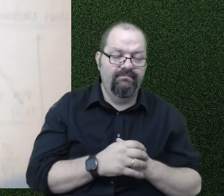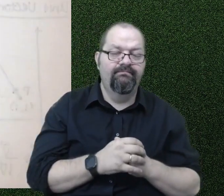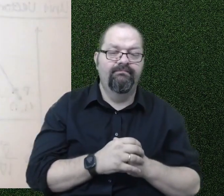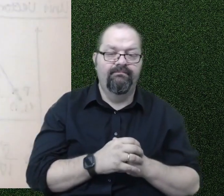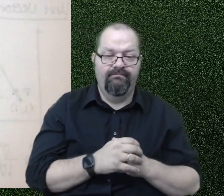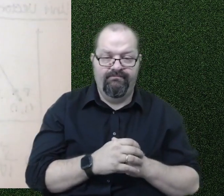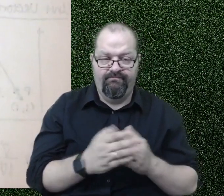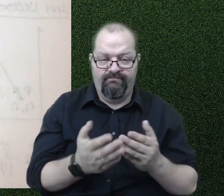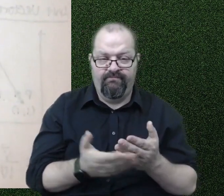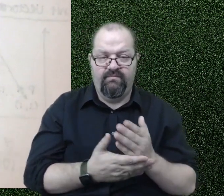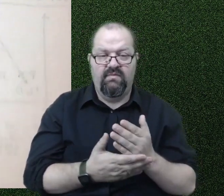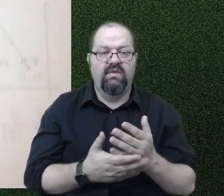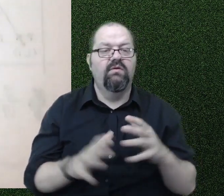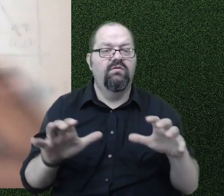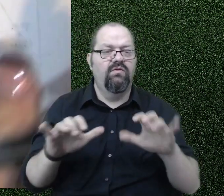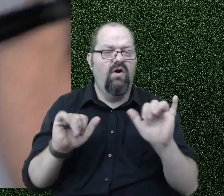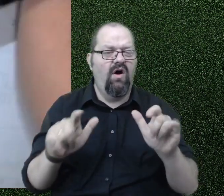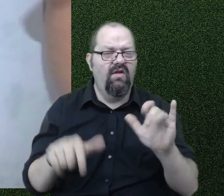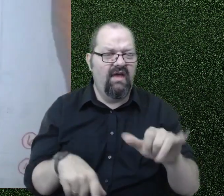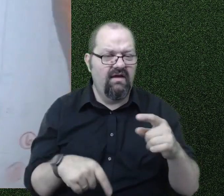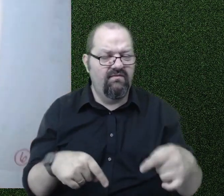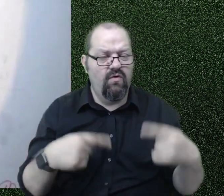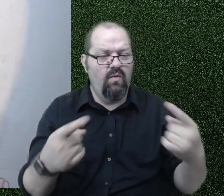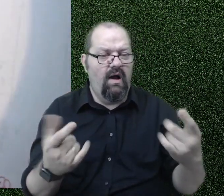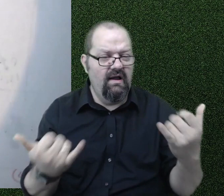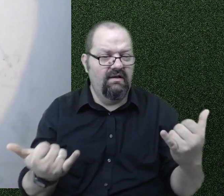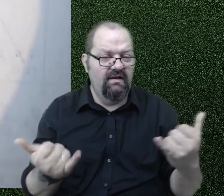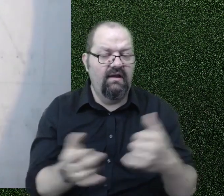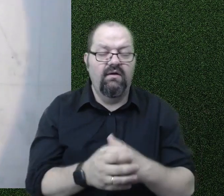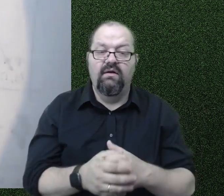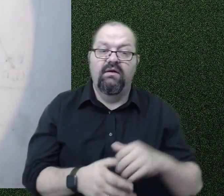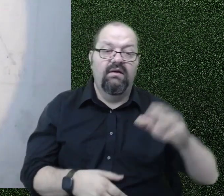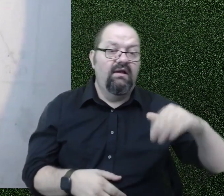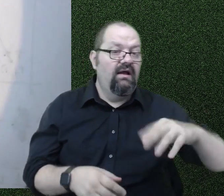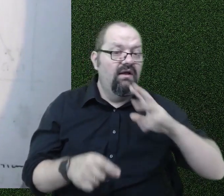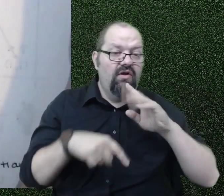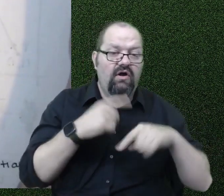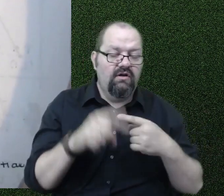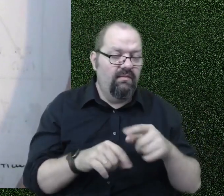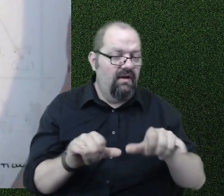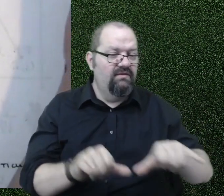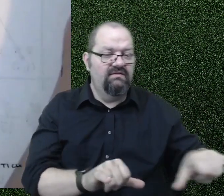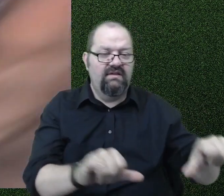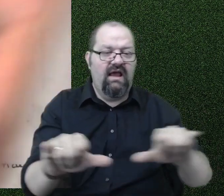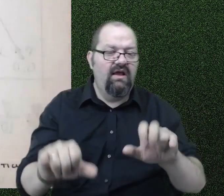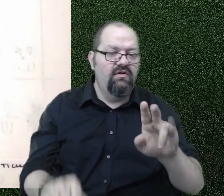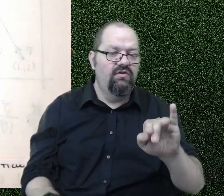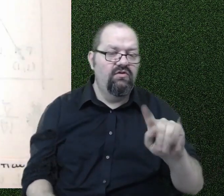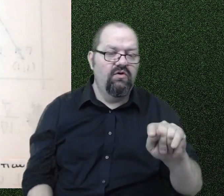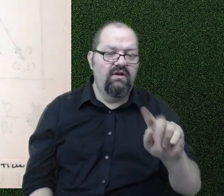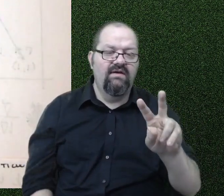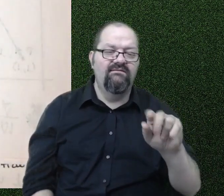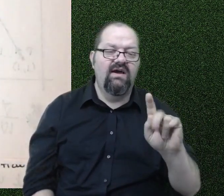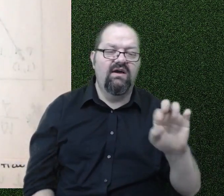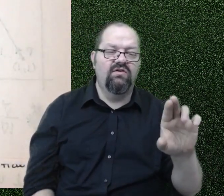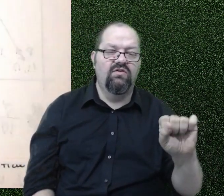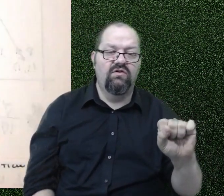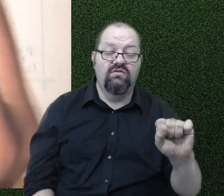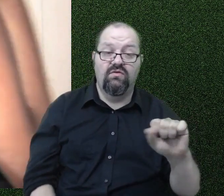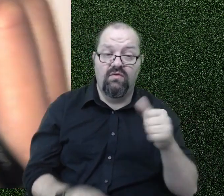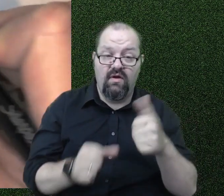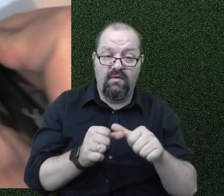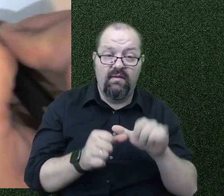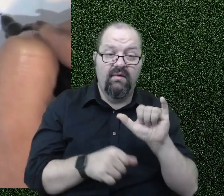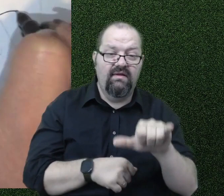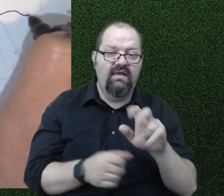All right, so we've been doing all of this for a while. We have not talked about standard unit vectors. Remember, a unit vector is